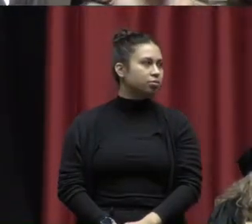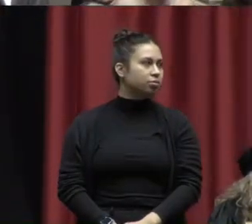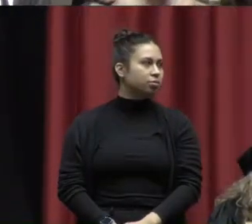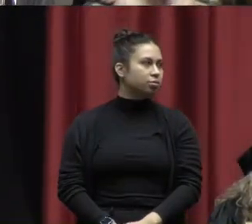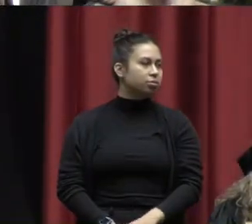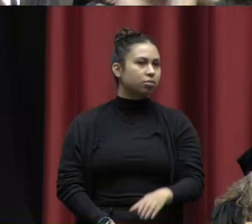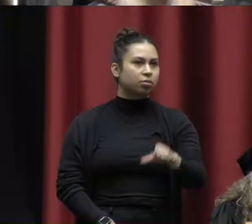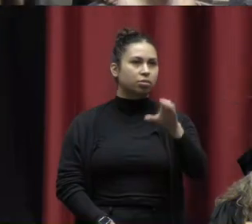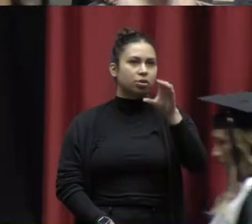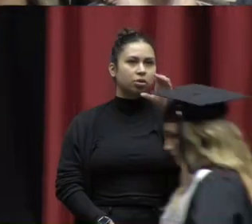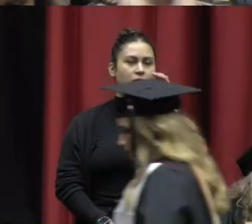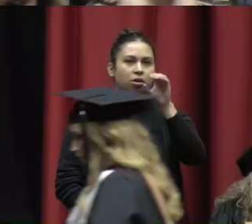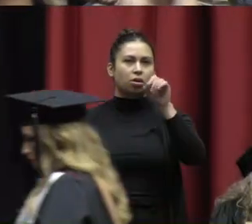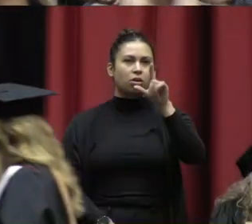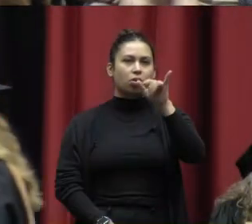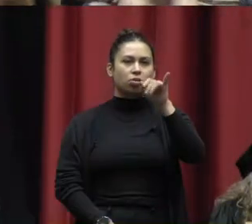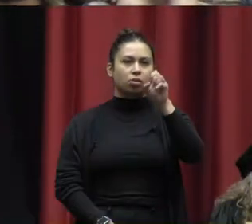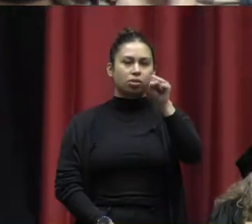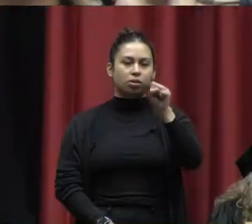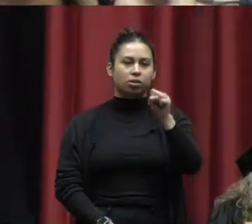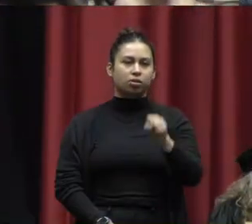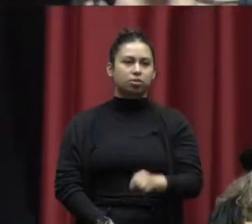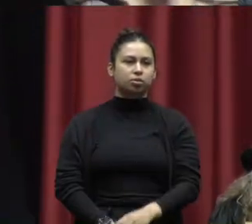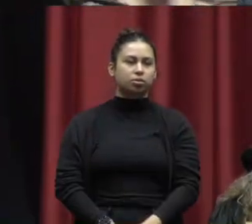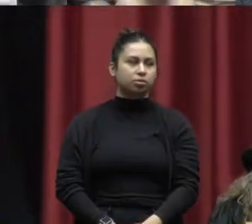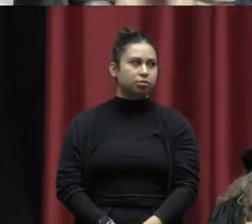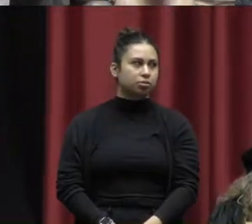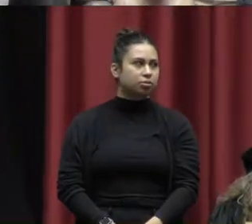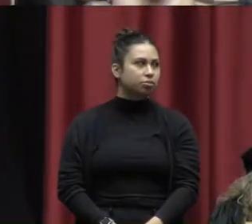Othelise Juarez.